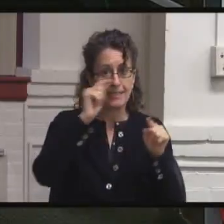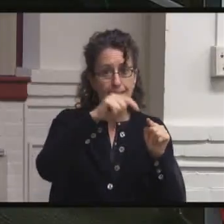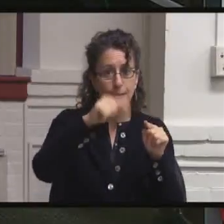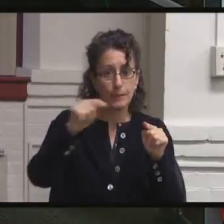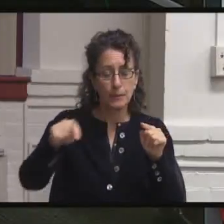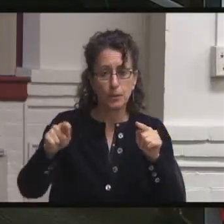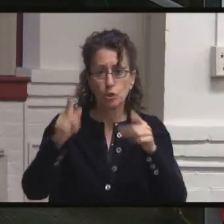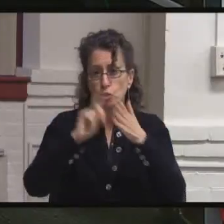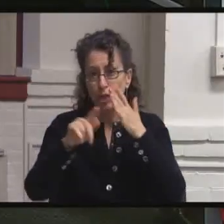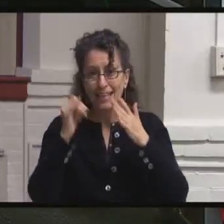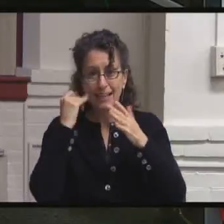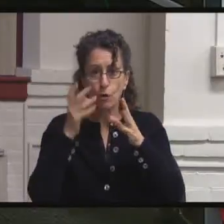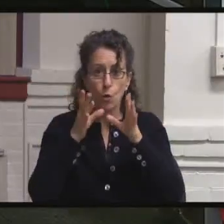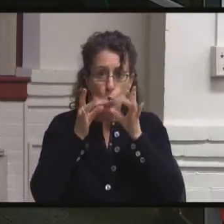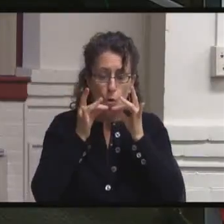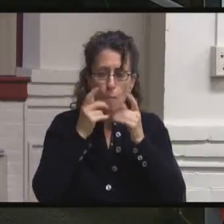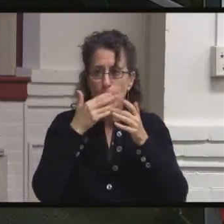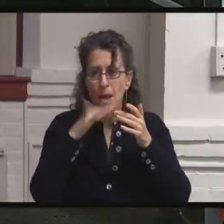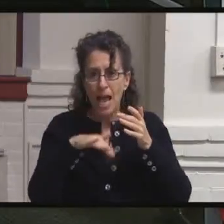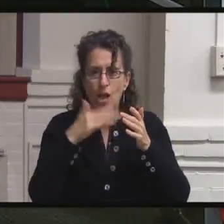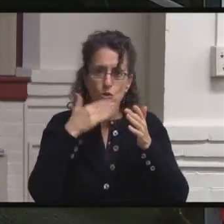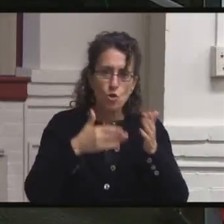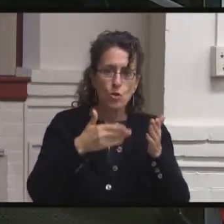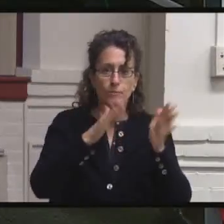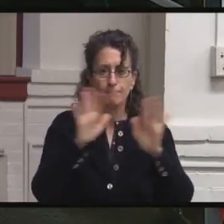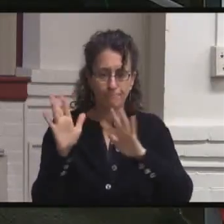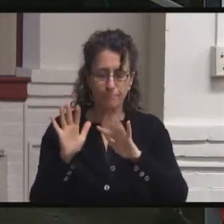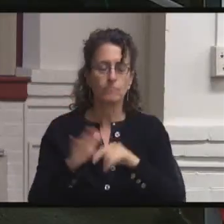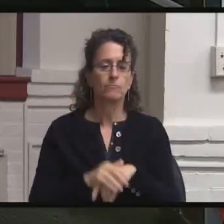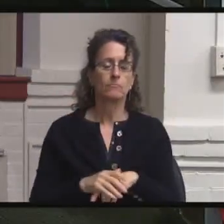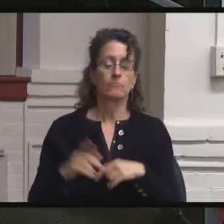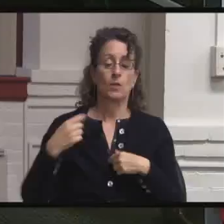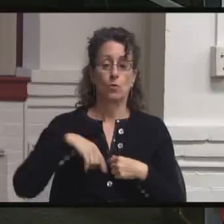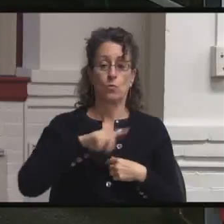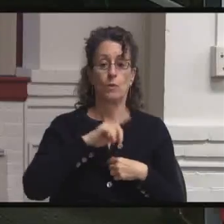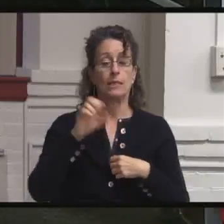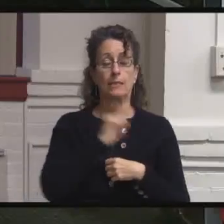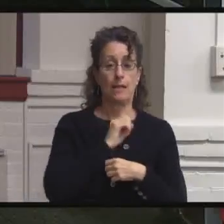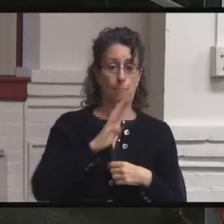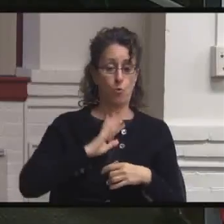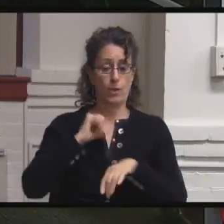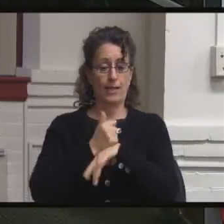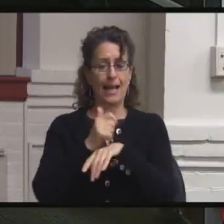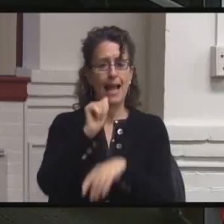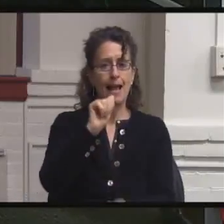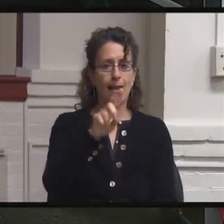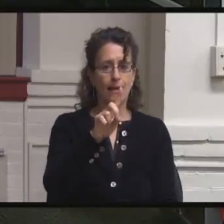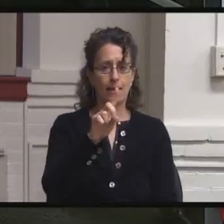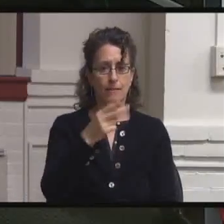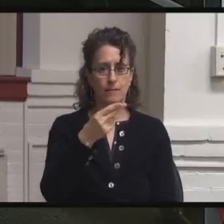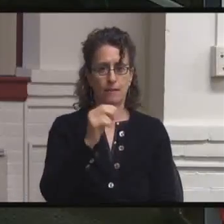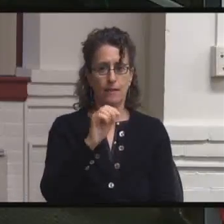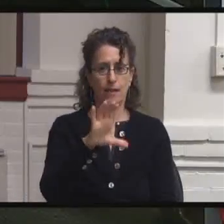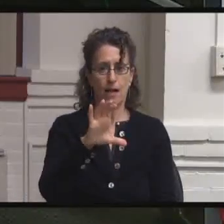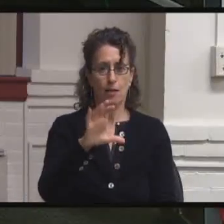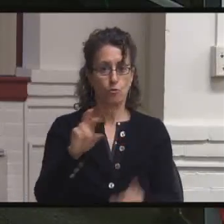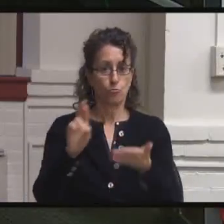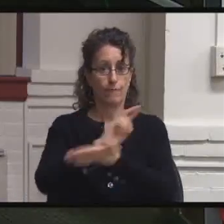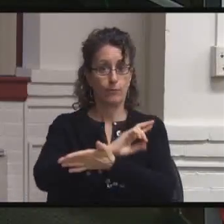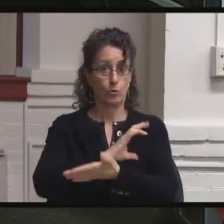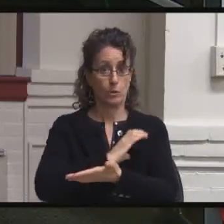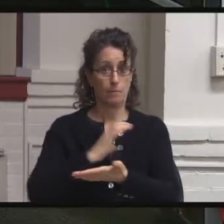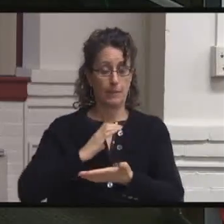At the time also, the select board established an ad hoc review committee, and on that committee, the board